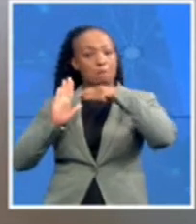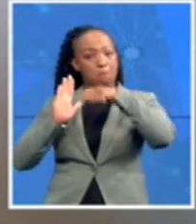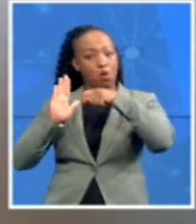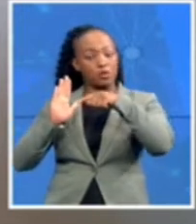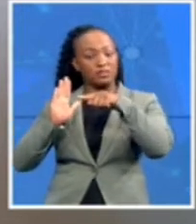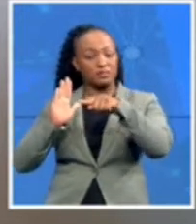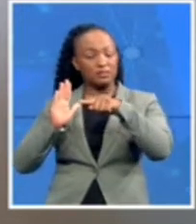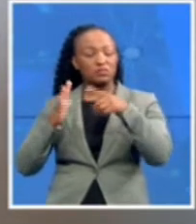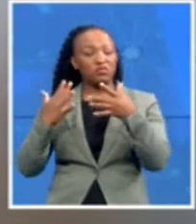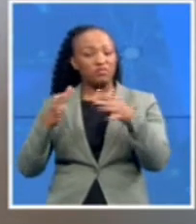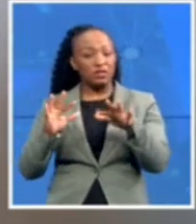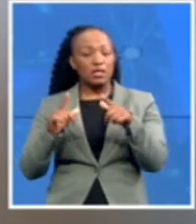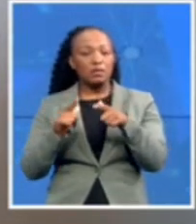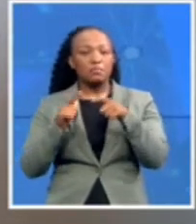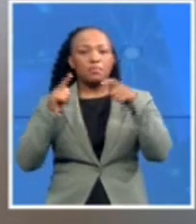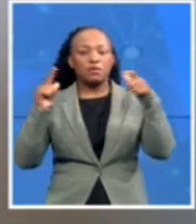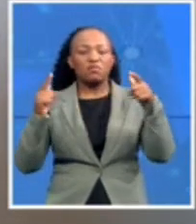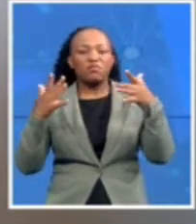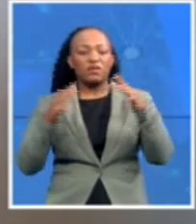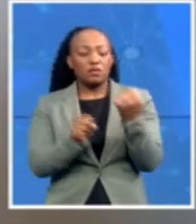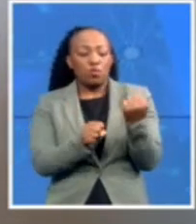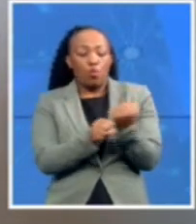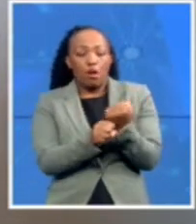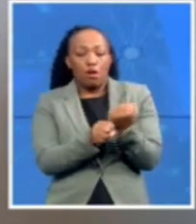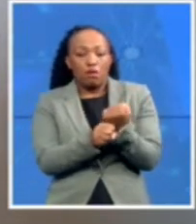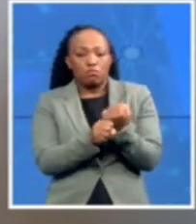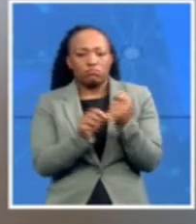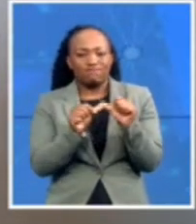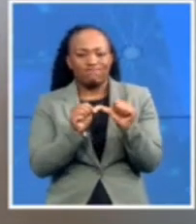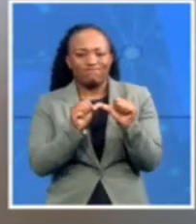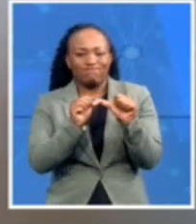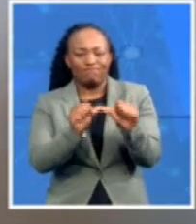work in order to maximize the